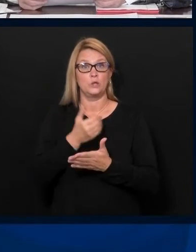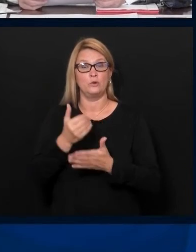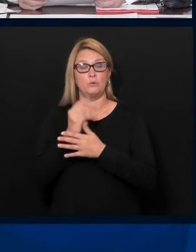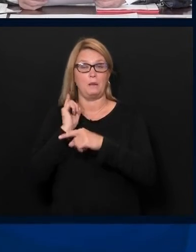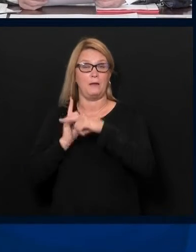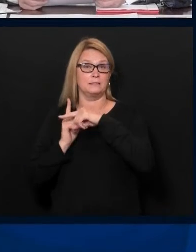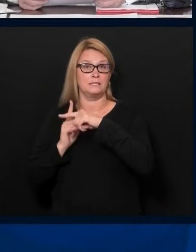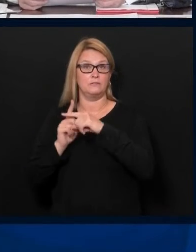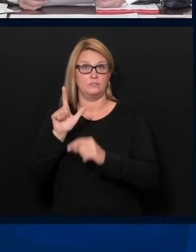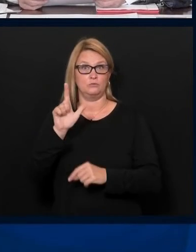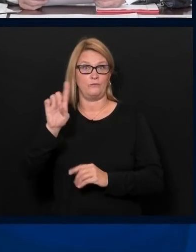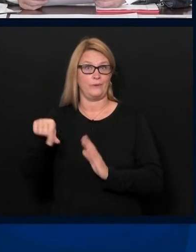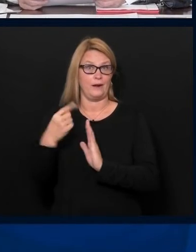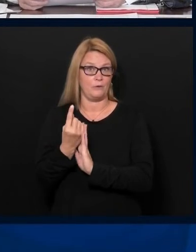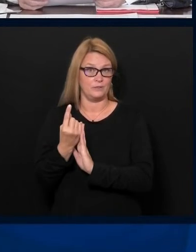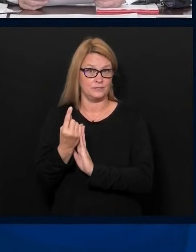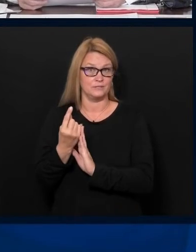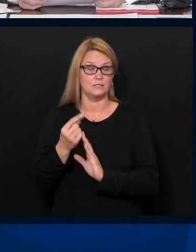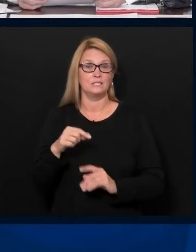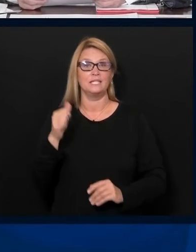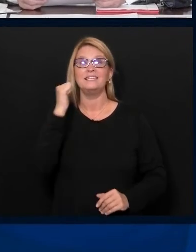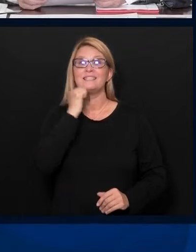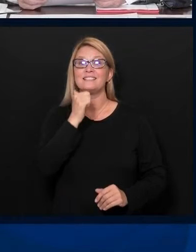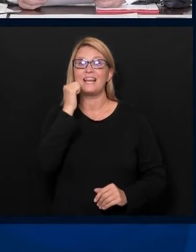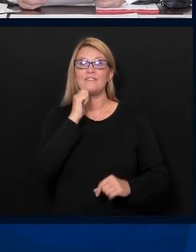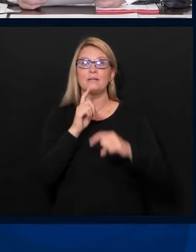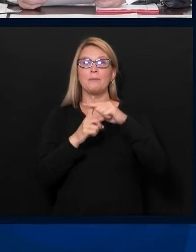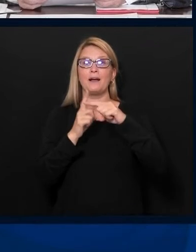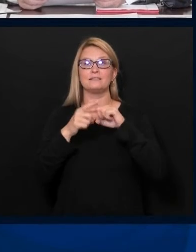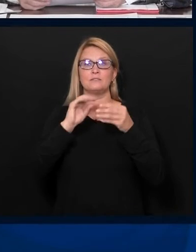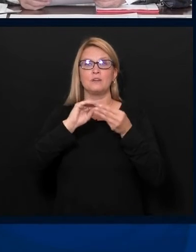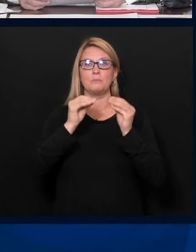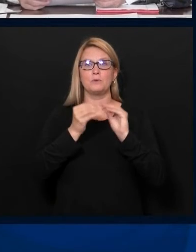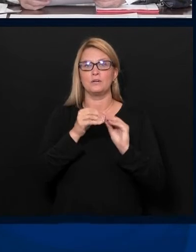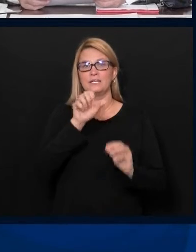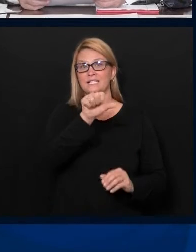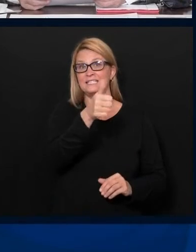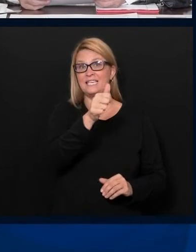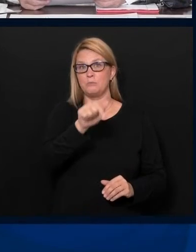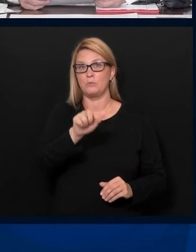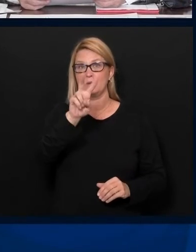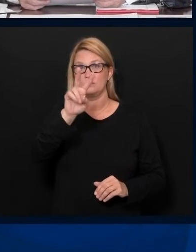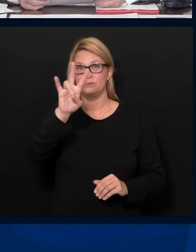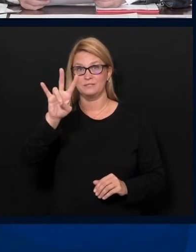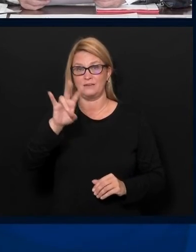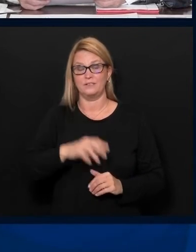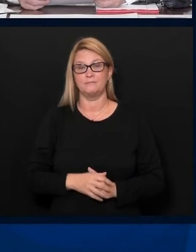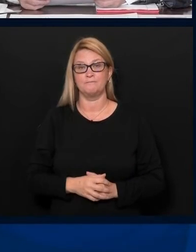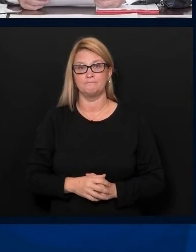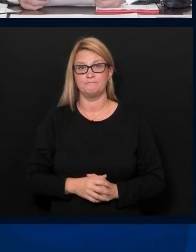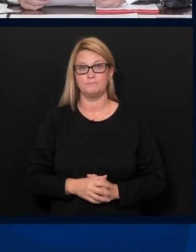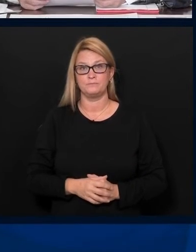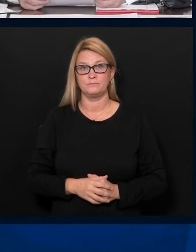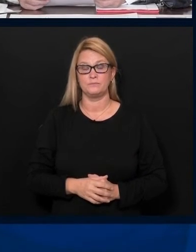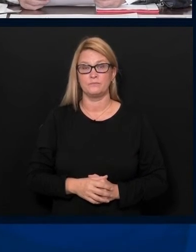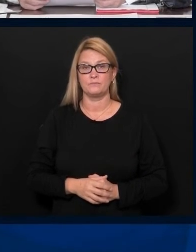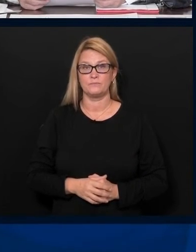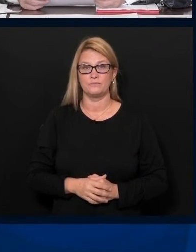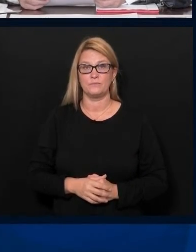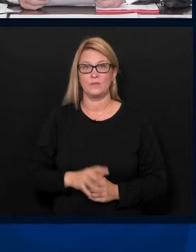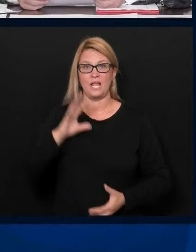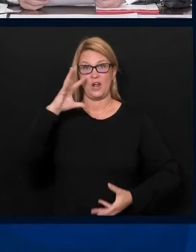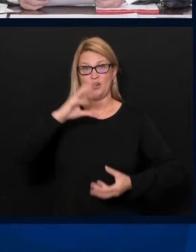24 hours. Our daily positive rate is at 10.27 for the day.